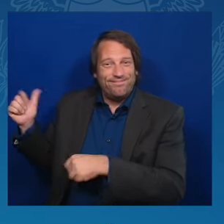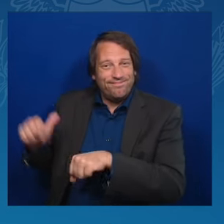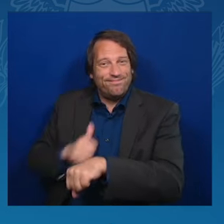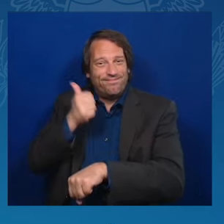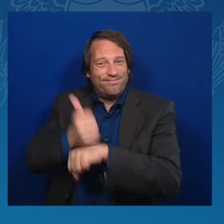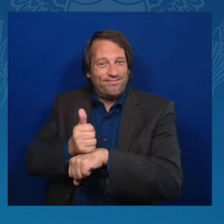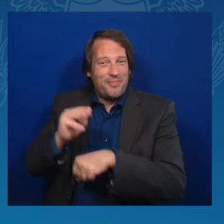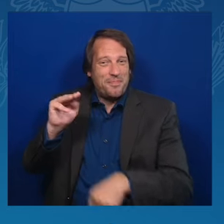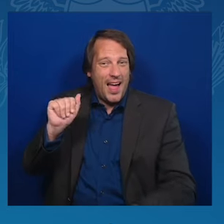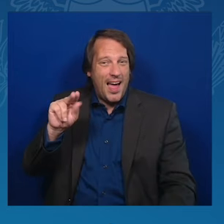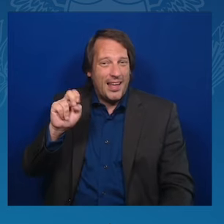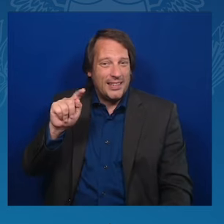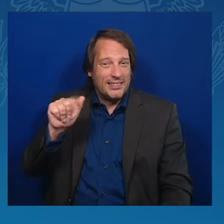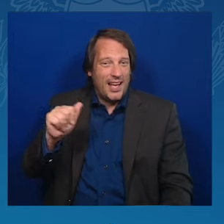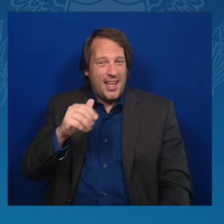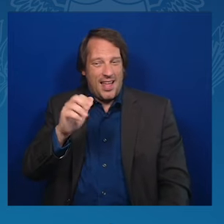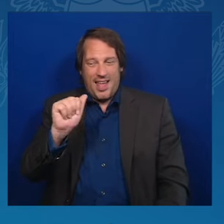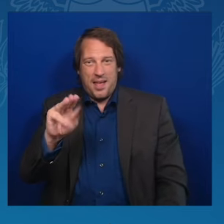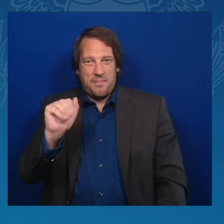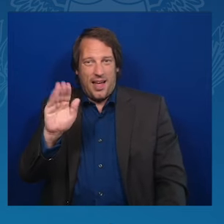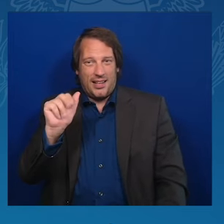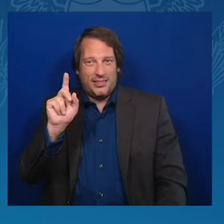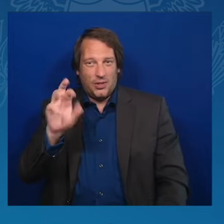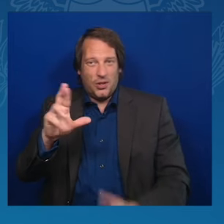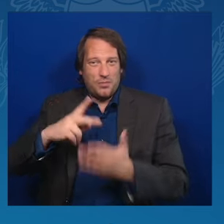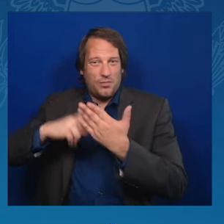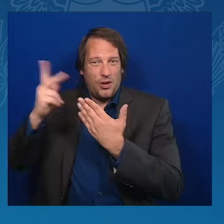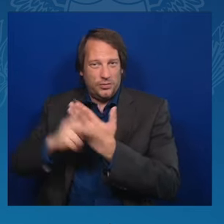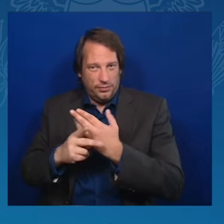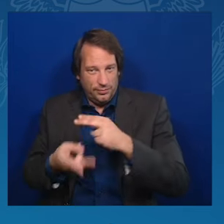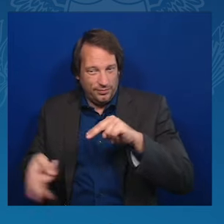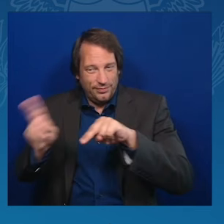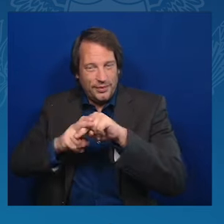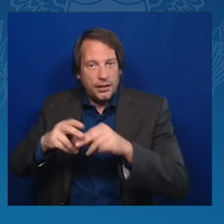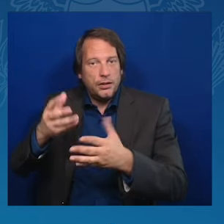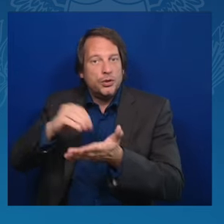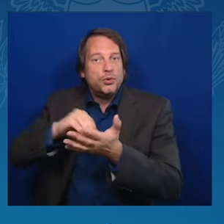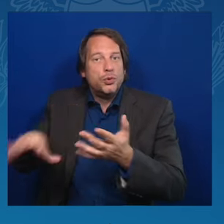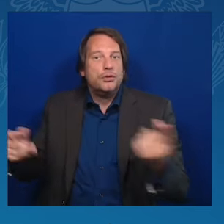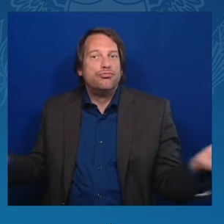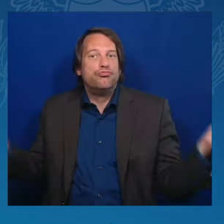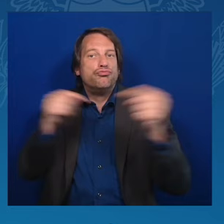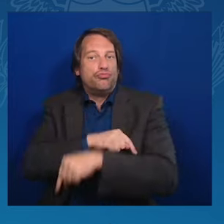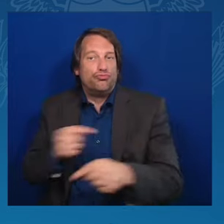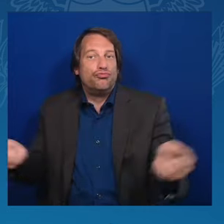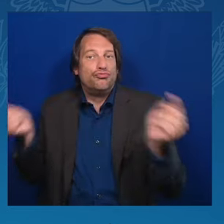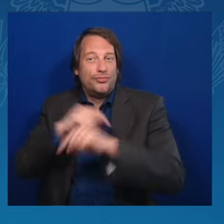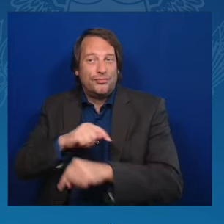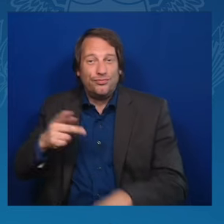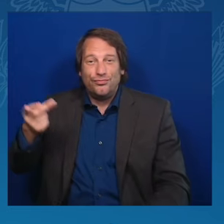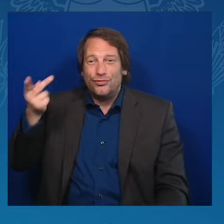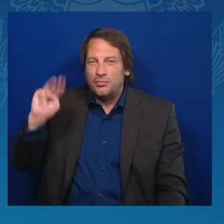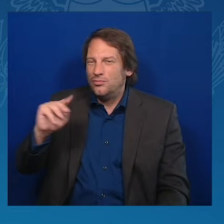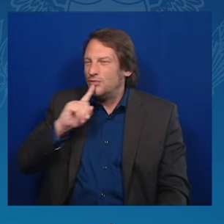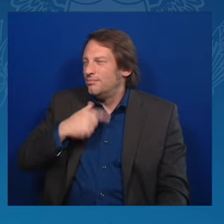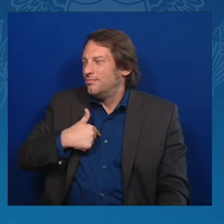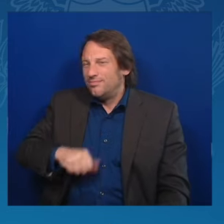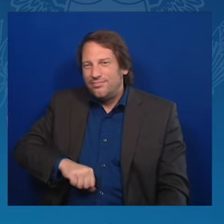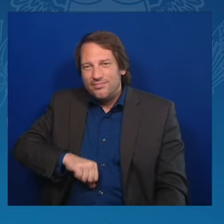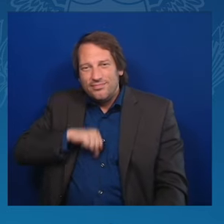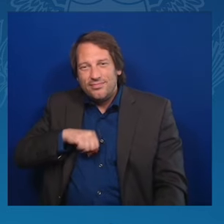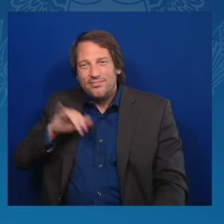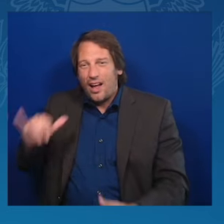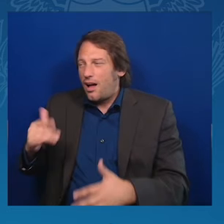student exchanges. Mr. Prime Minister, I'm incredibly proud of the purpose we share and the progress our